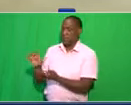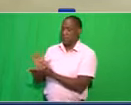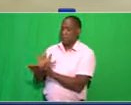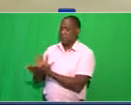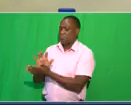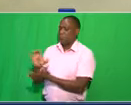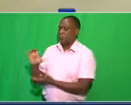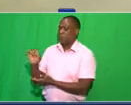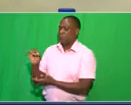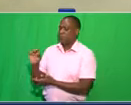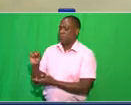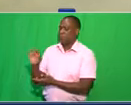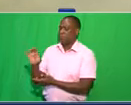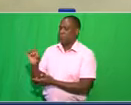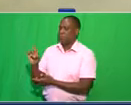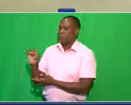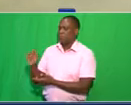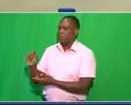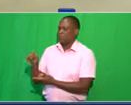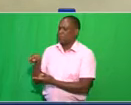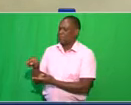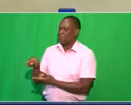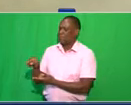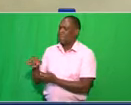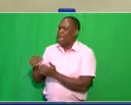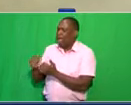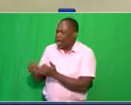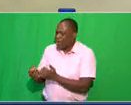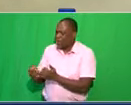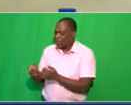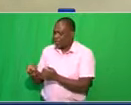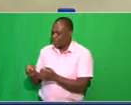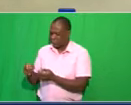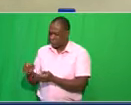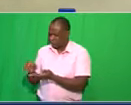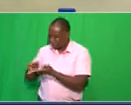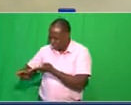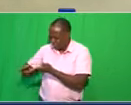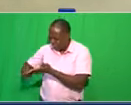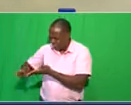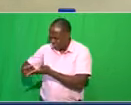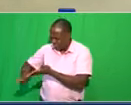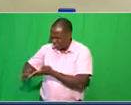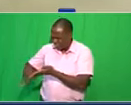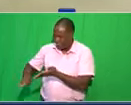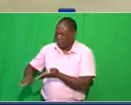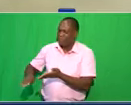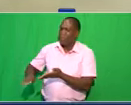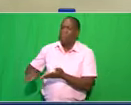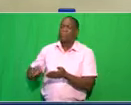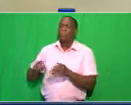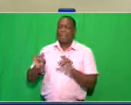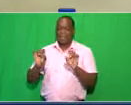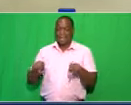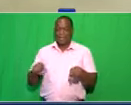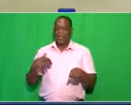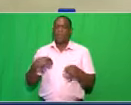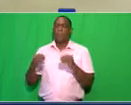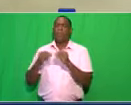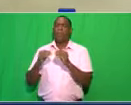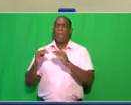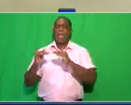create a more equitable school system? And this, of course, is in line with your presentation on the policy trajectory of the SEA